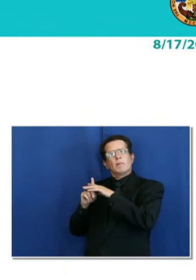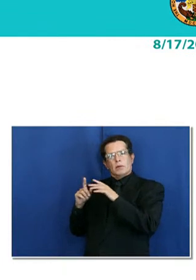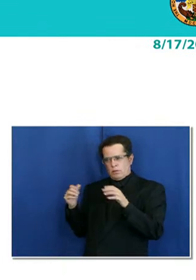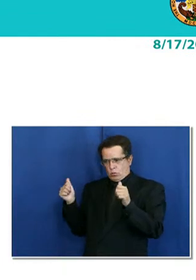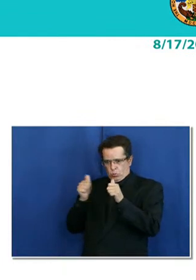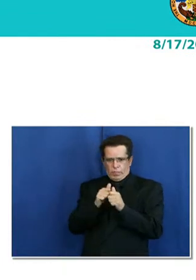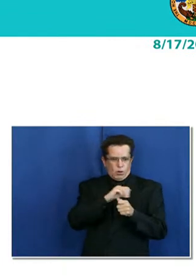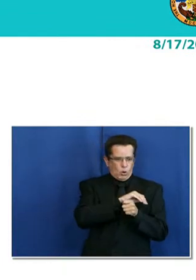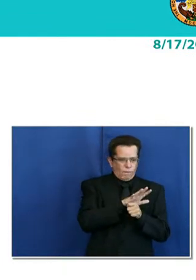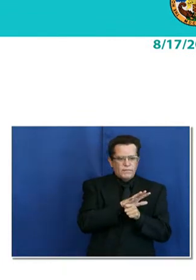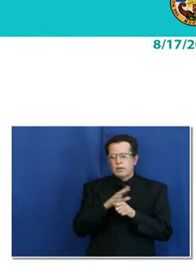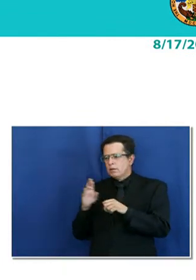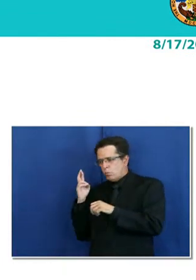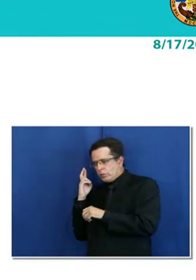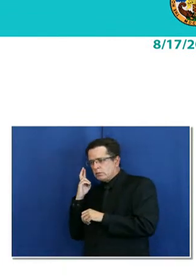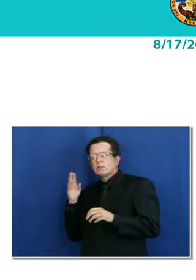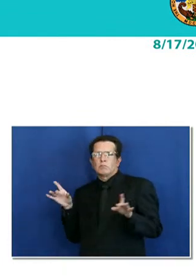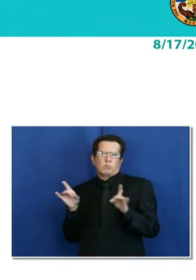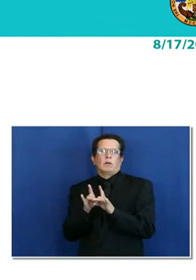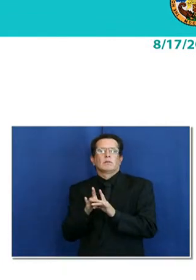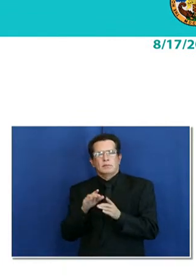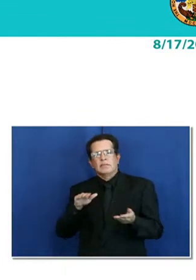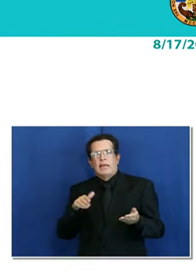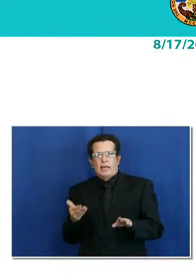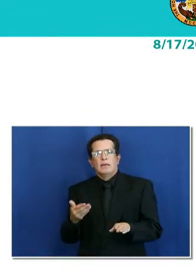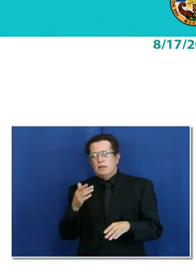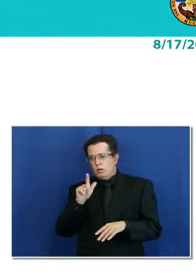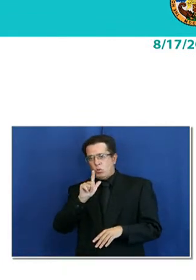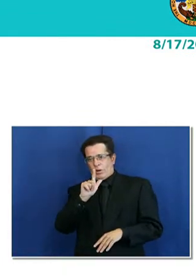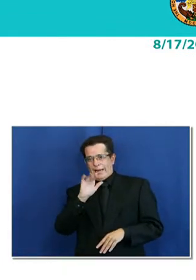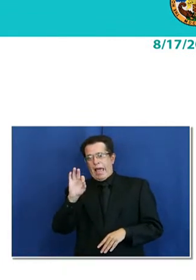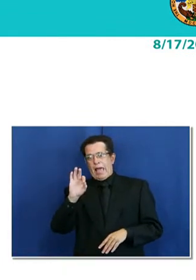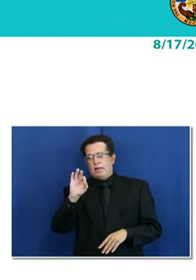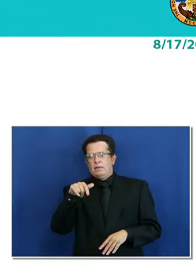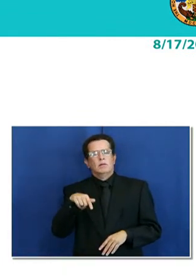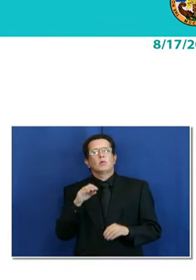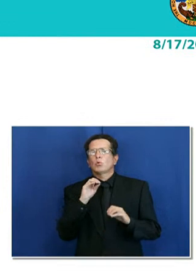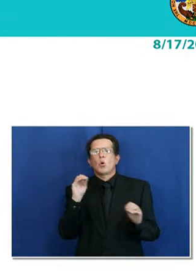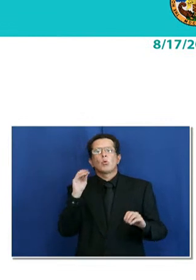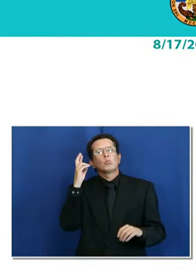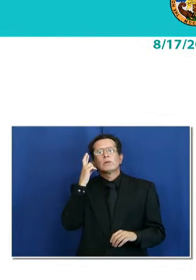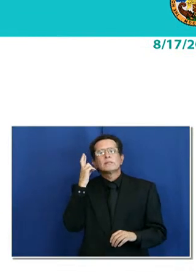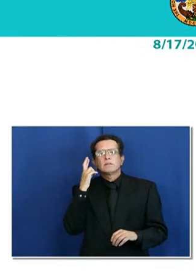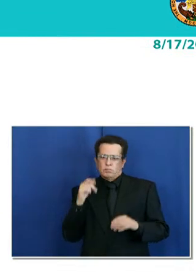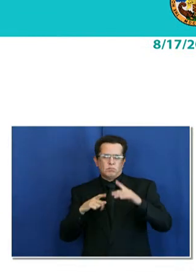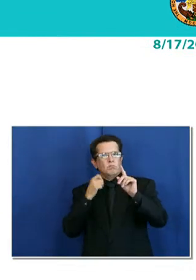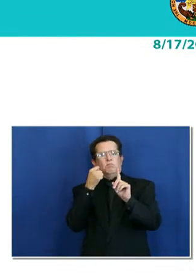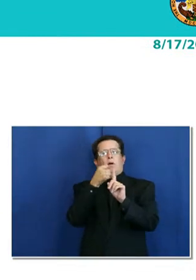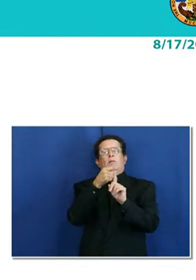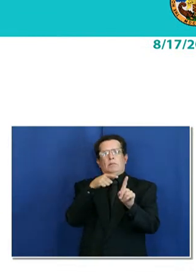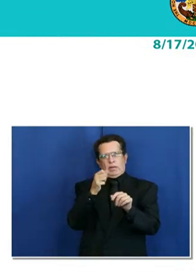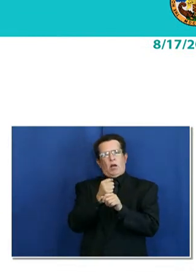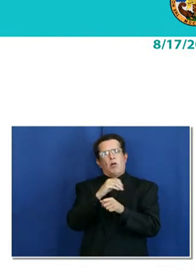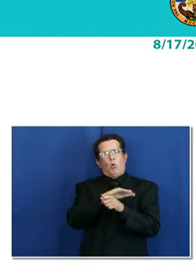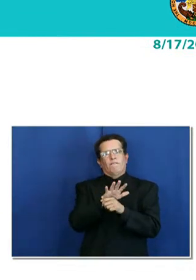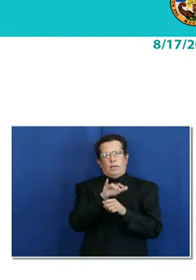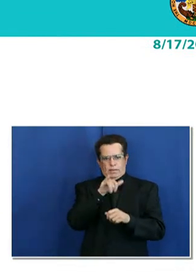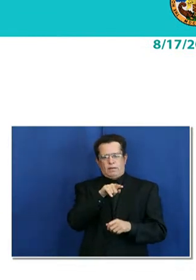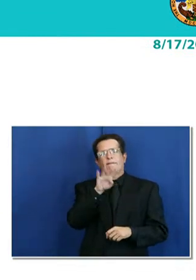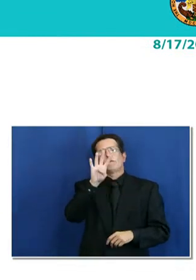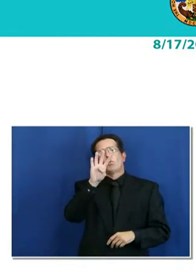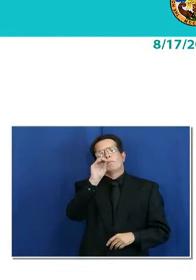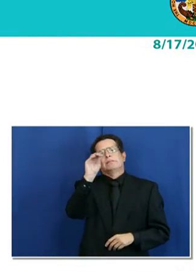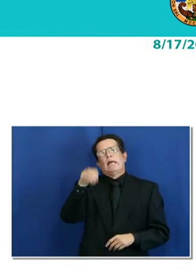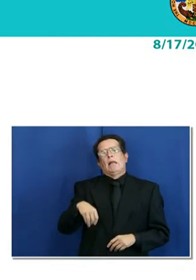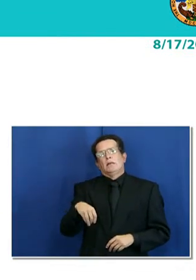27 had no underlying medical conditions, and that represents 4% of those individuals reported